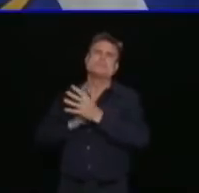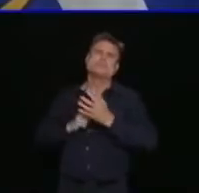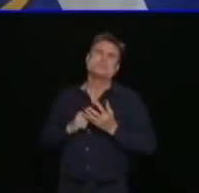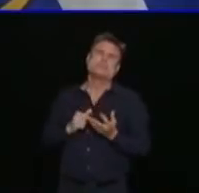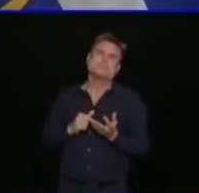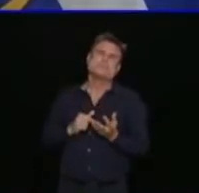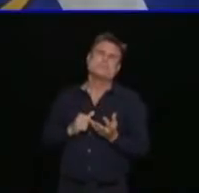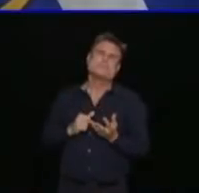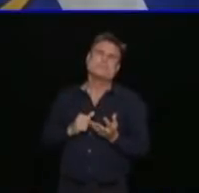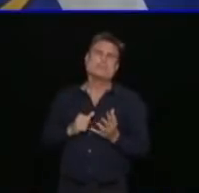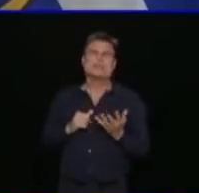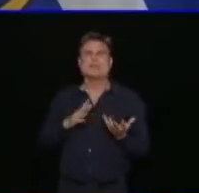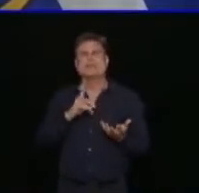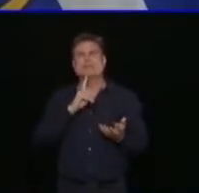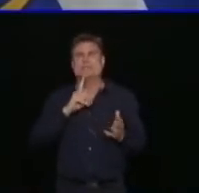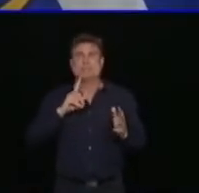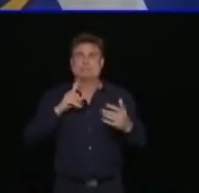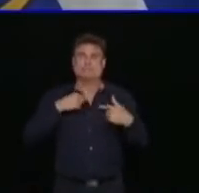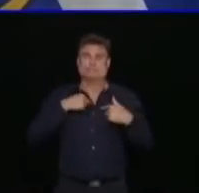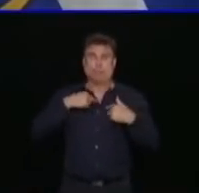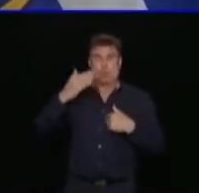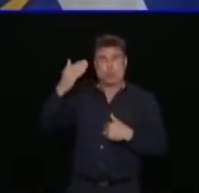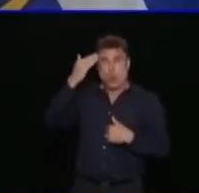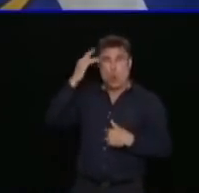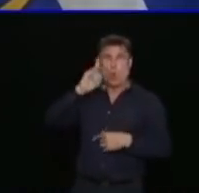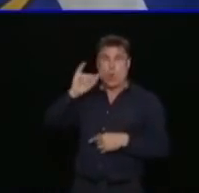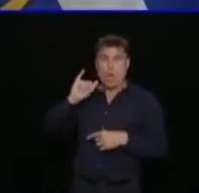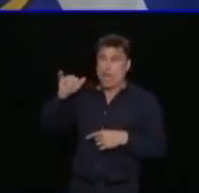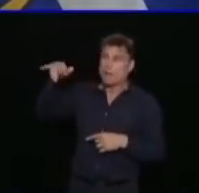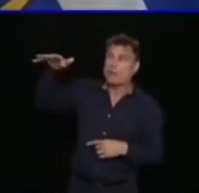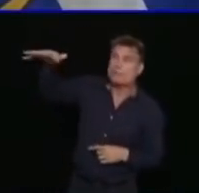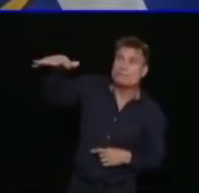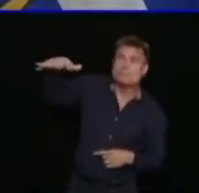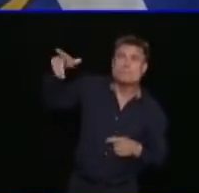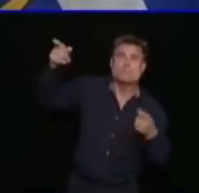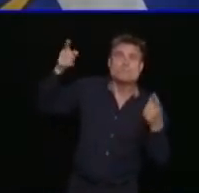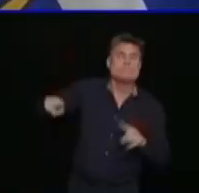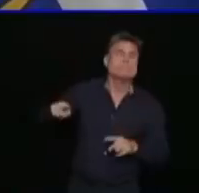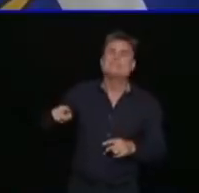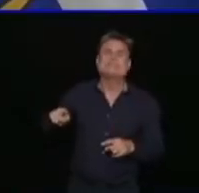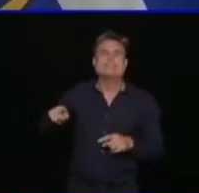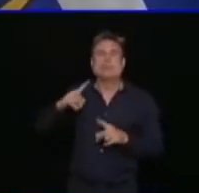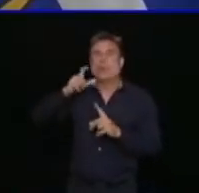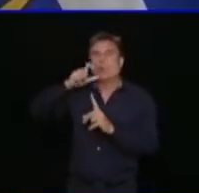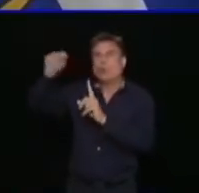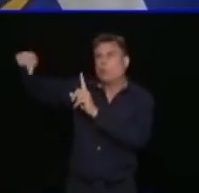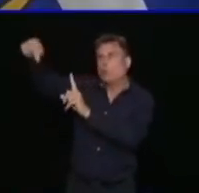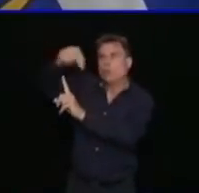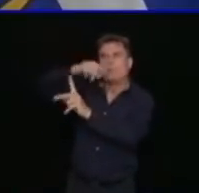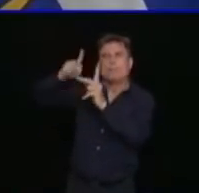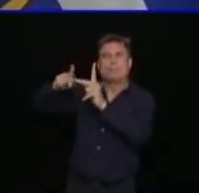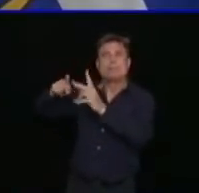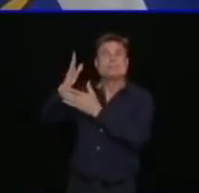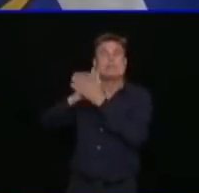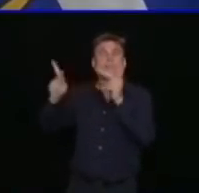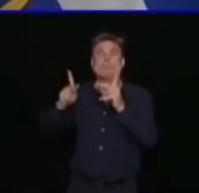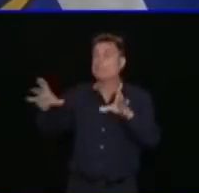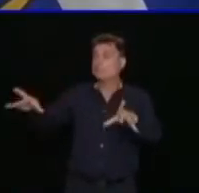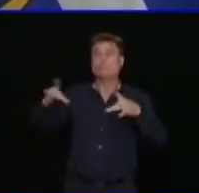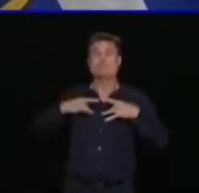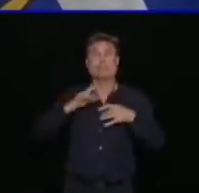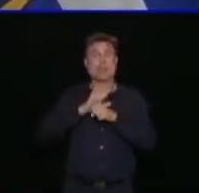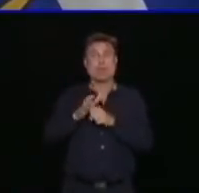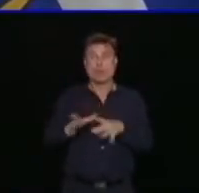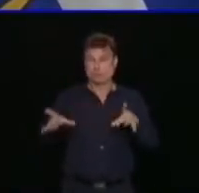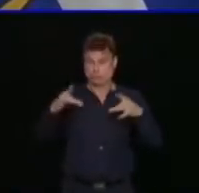be very effective at spreading it to others. This is, again, the balance of why we keep numbers low. So even